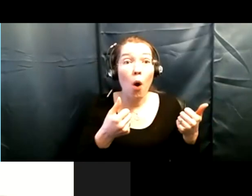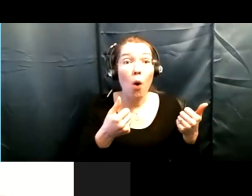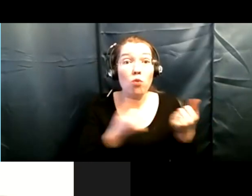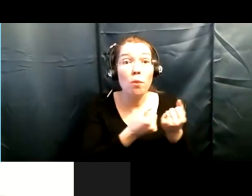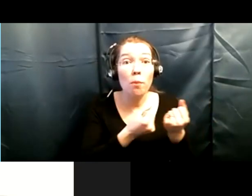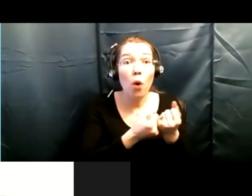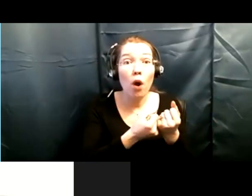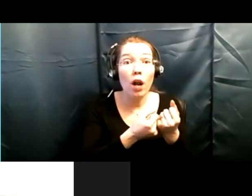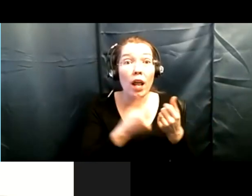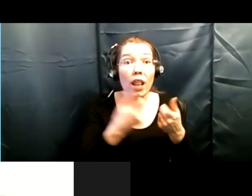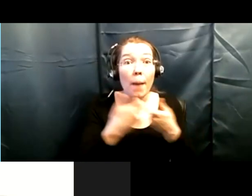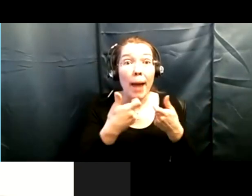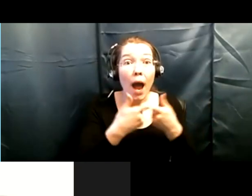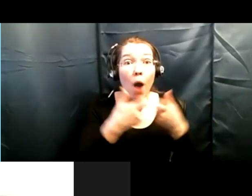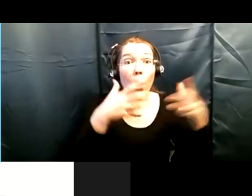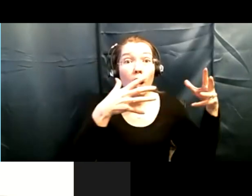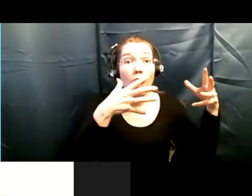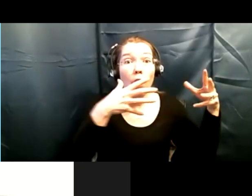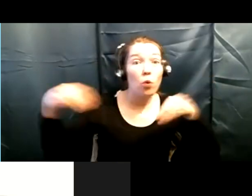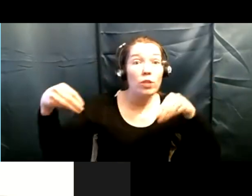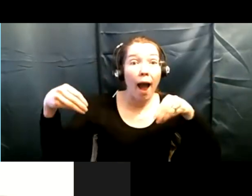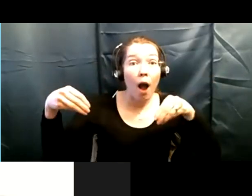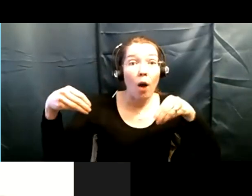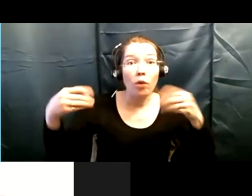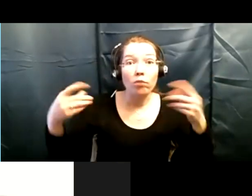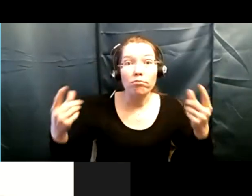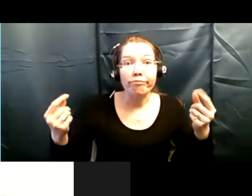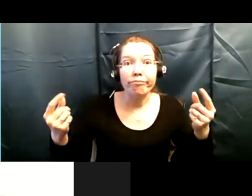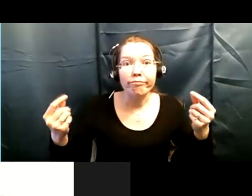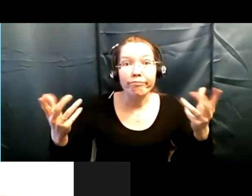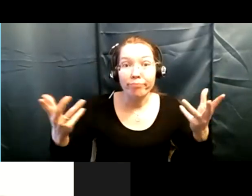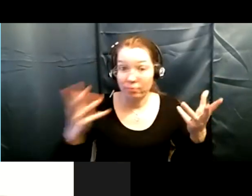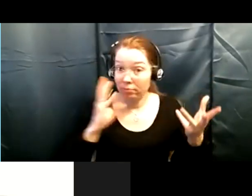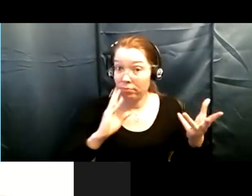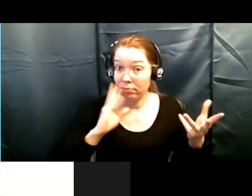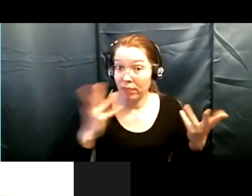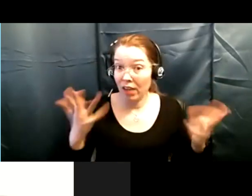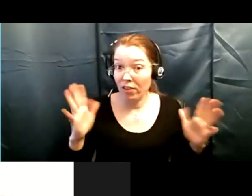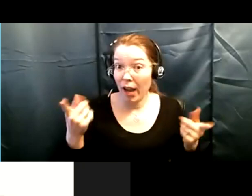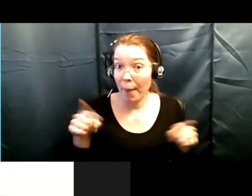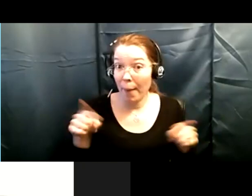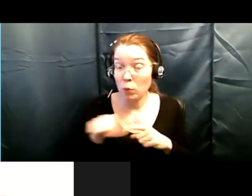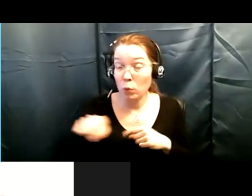out in your house? Have you ever had that happen, Chris?